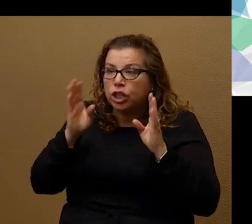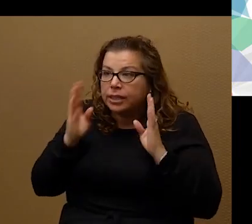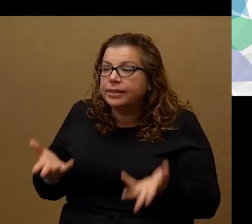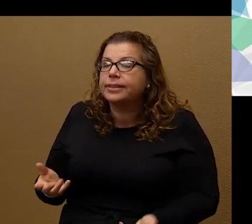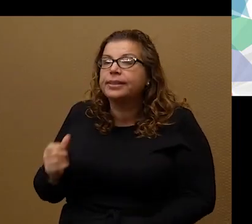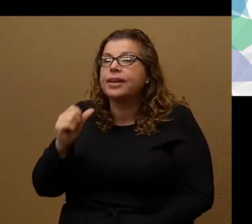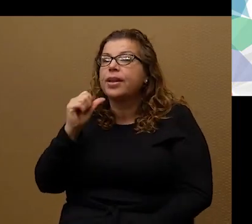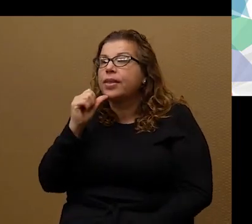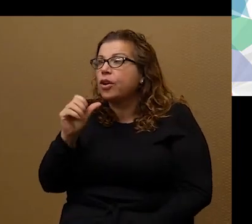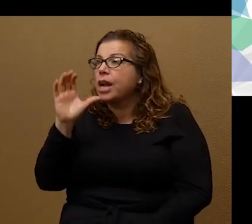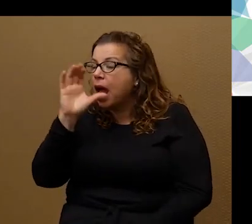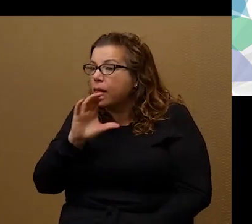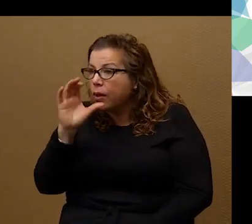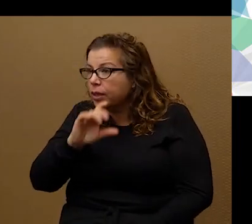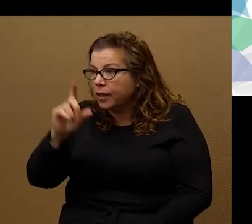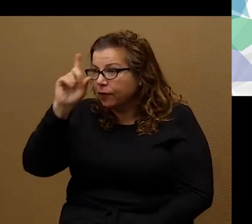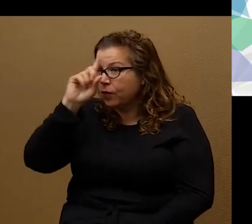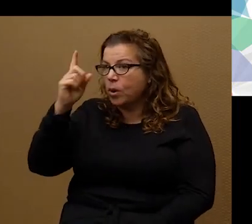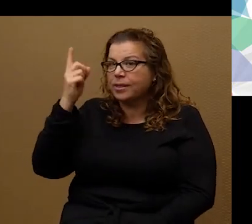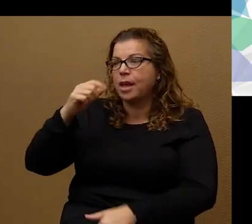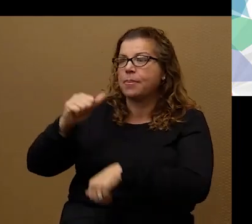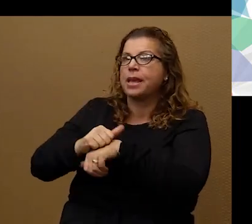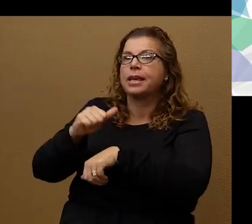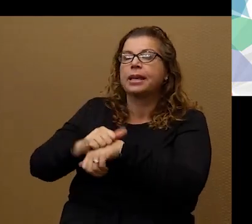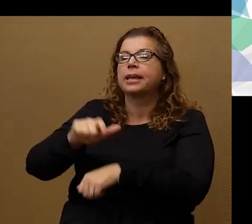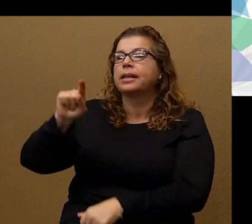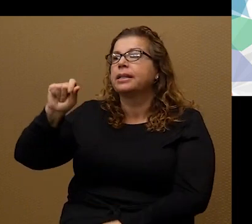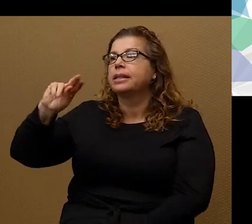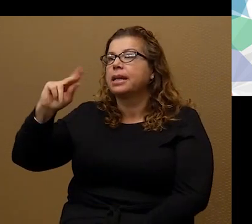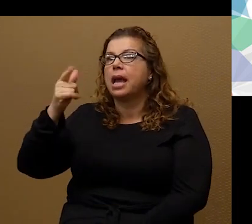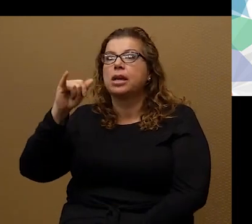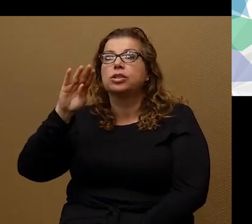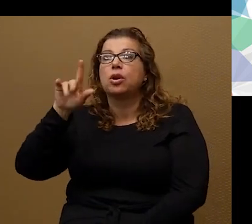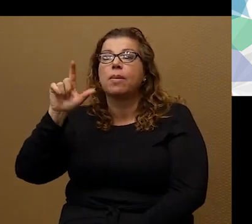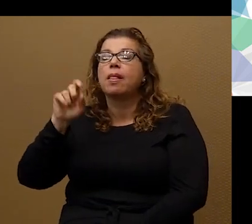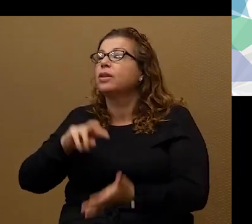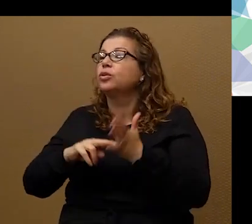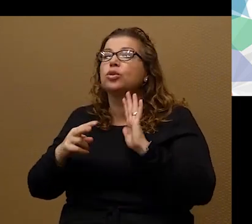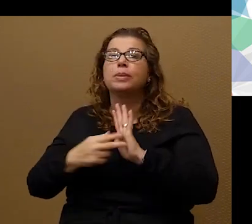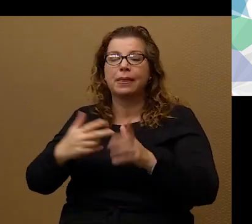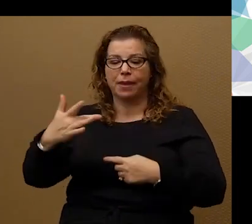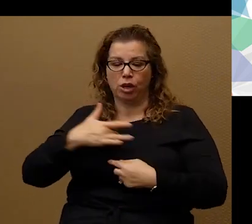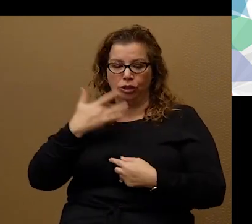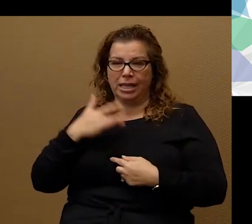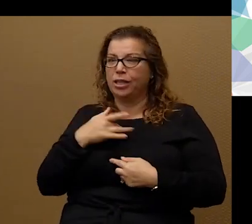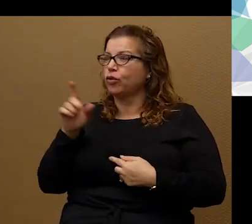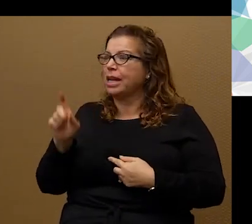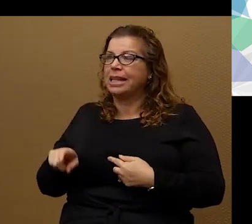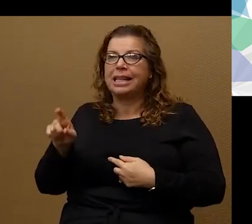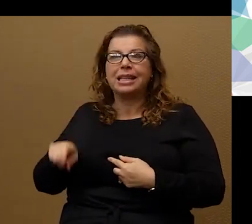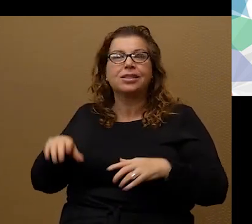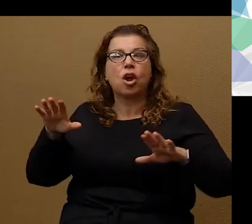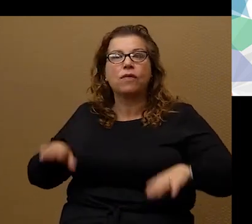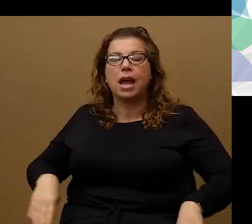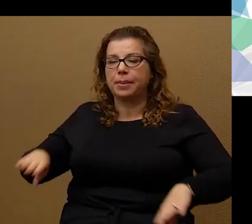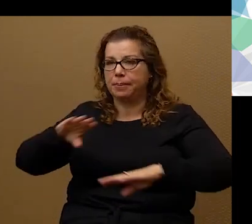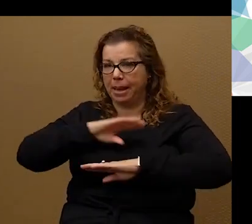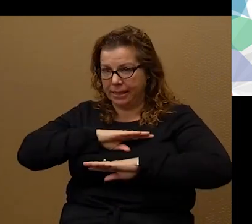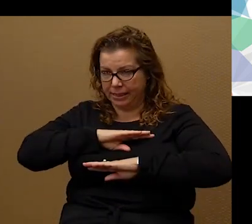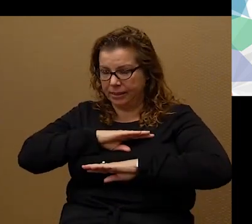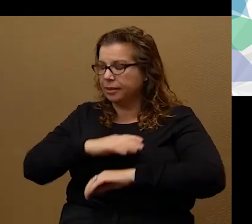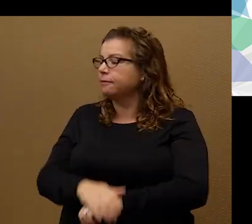that they're seeking, something tangible. Their sensory needs might not be being met.